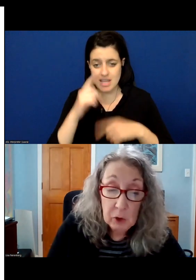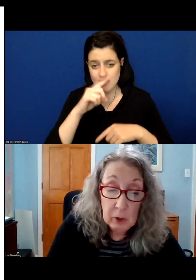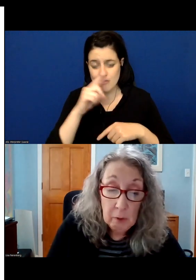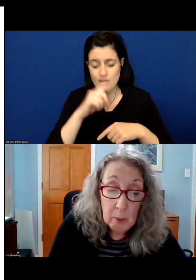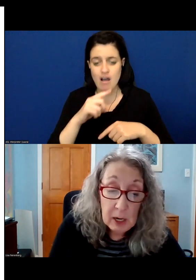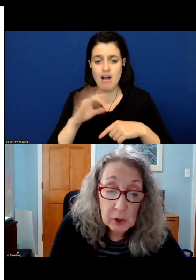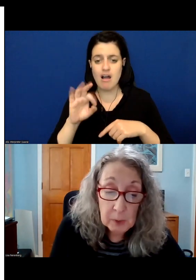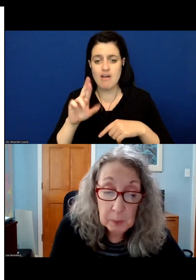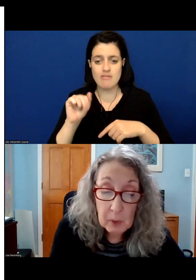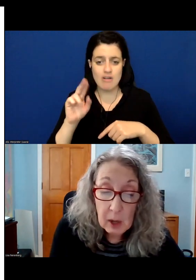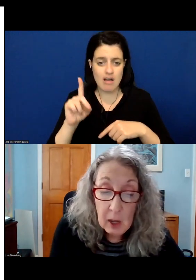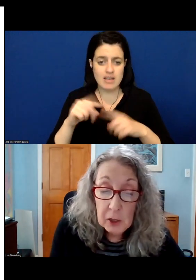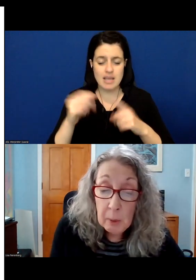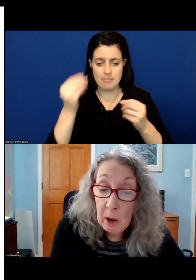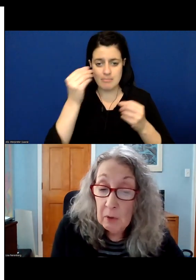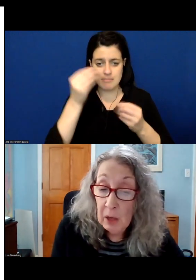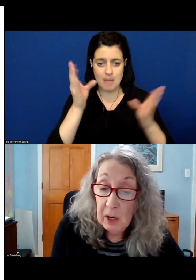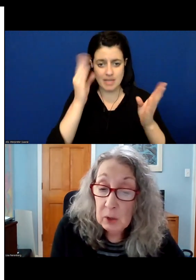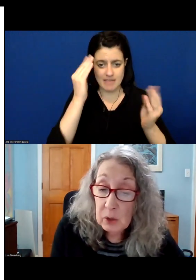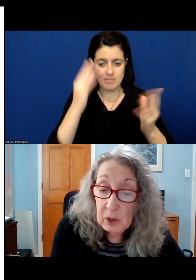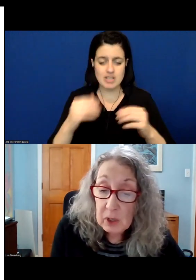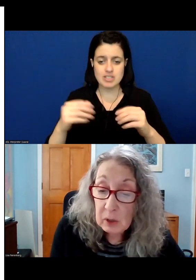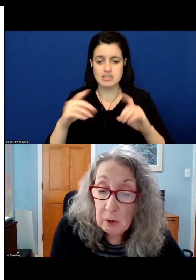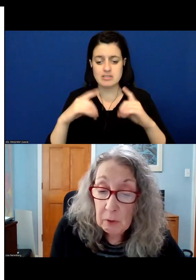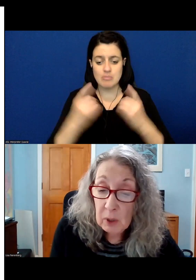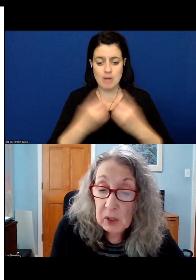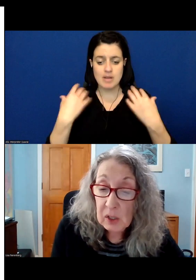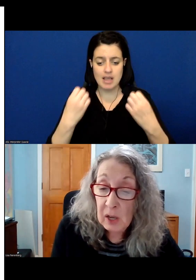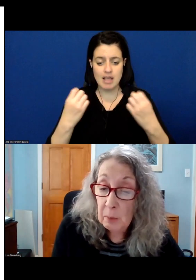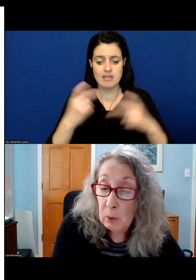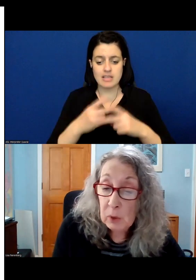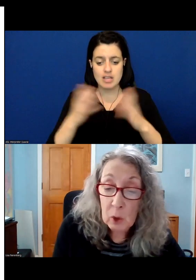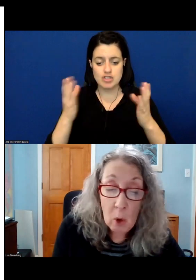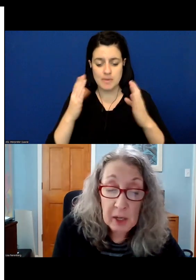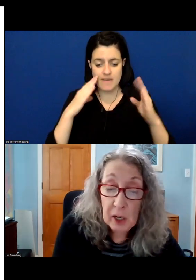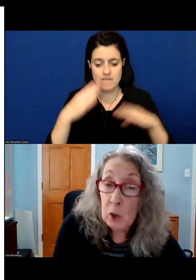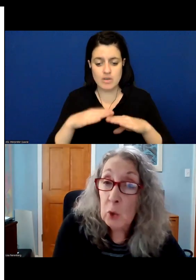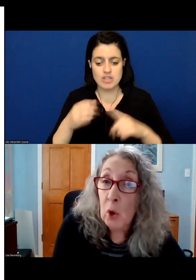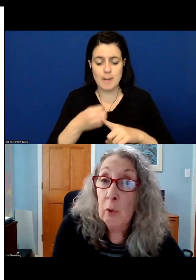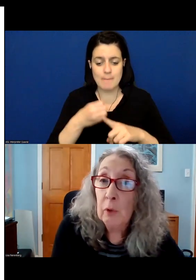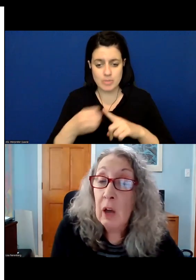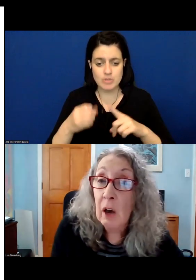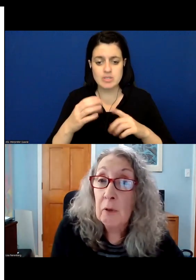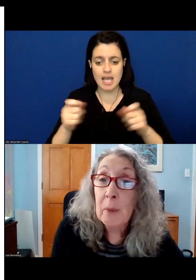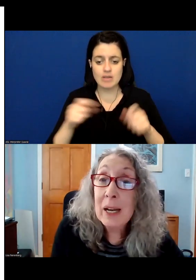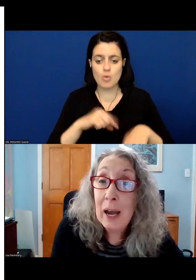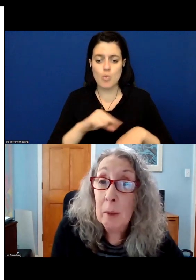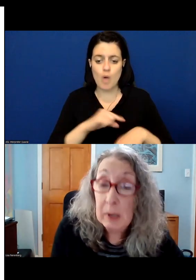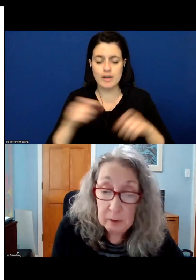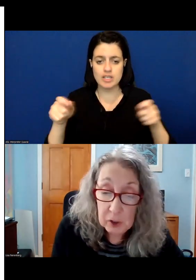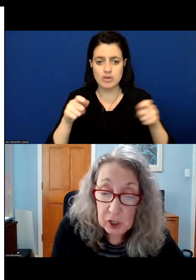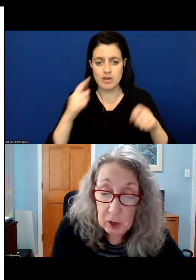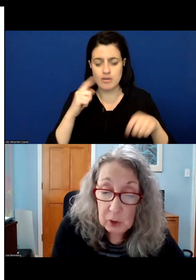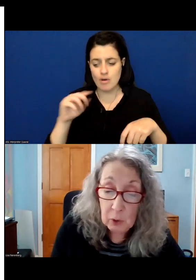public information. The Department of Healthcare Services focuses on abuse and quality control for